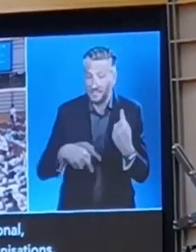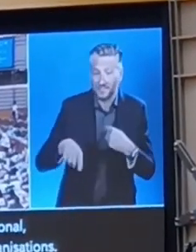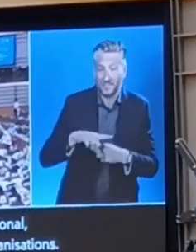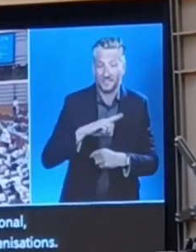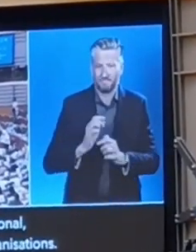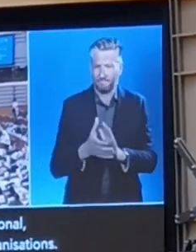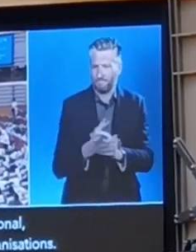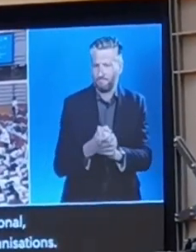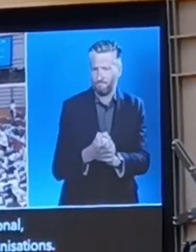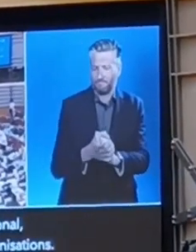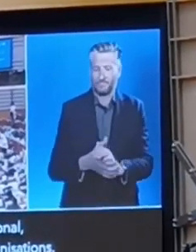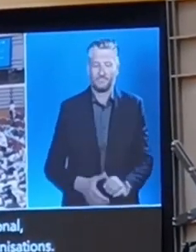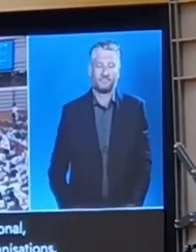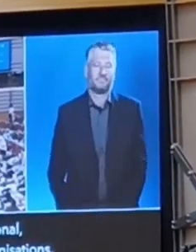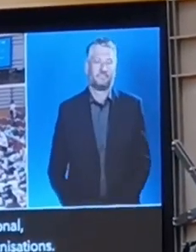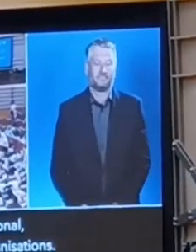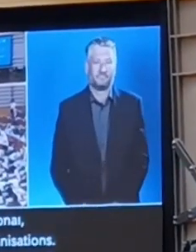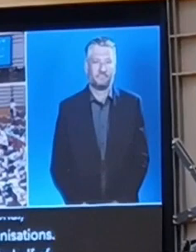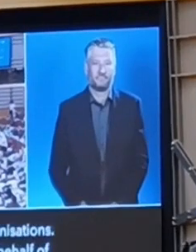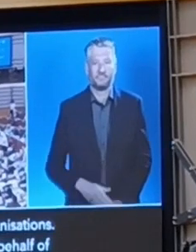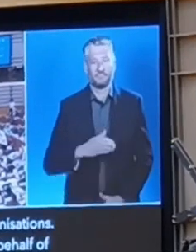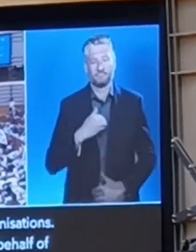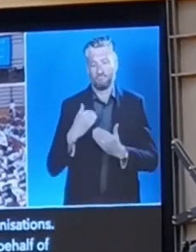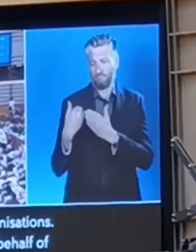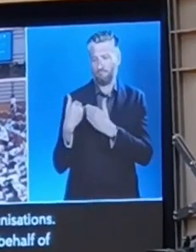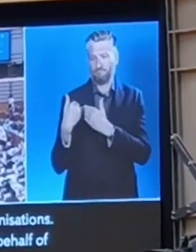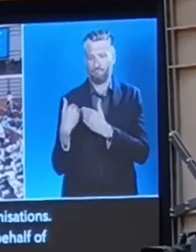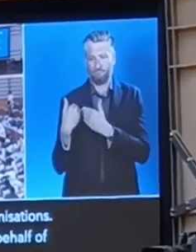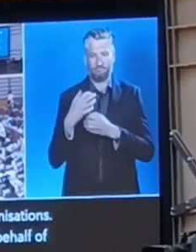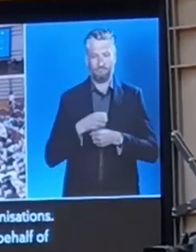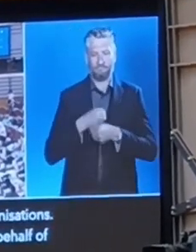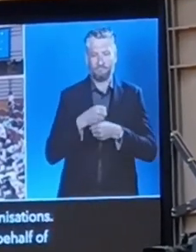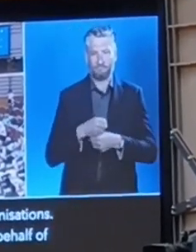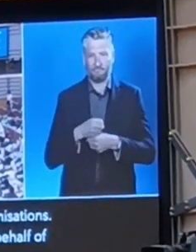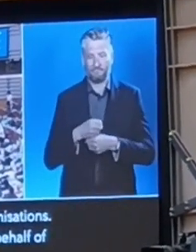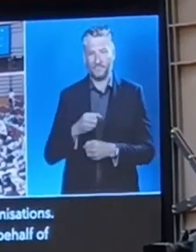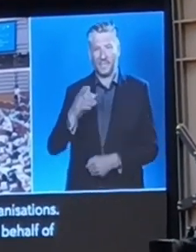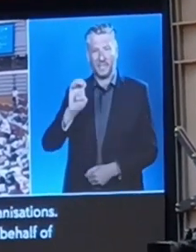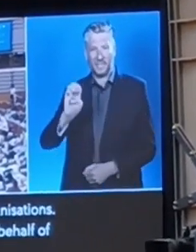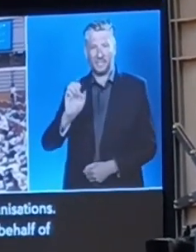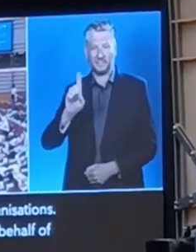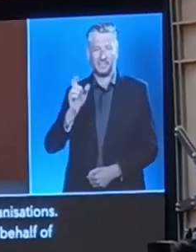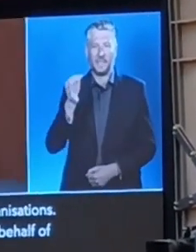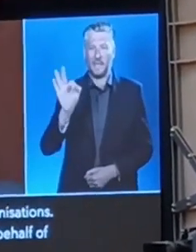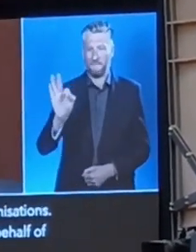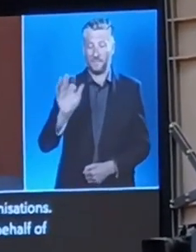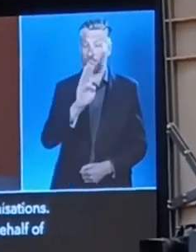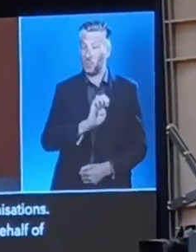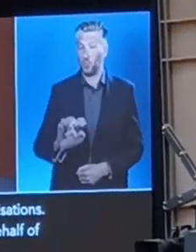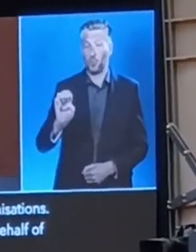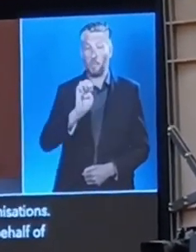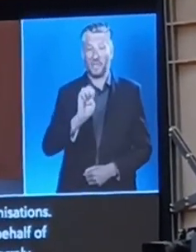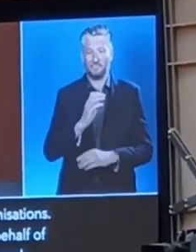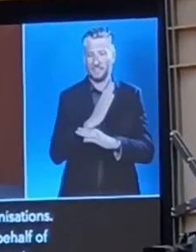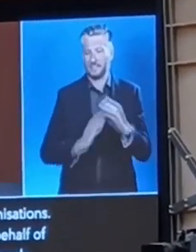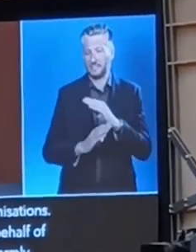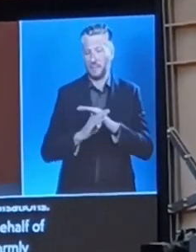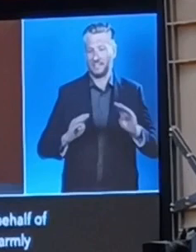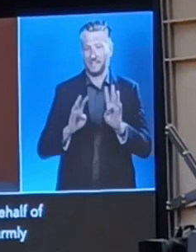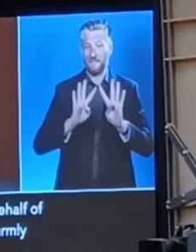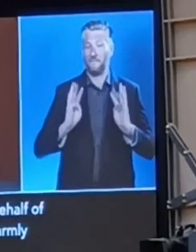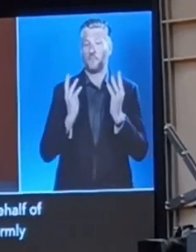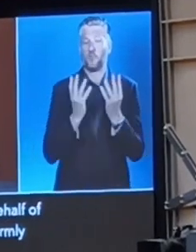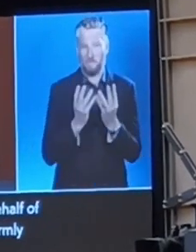behalf of the European Disability Forum, we warmly welcome you